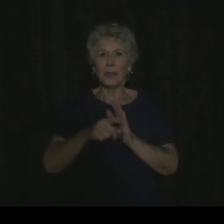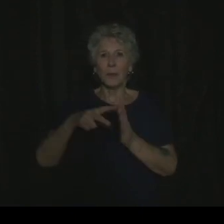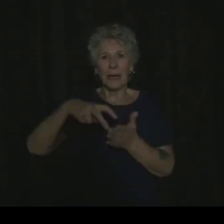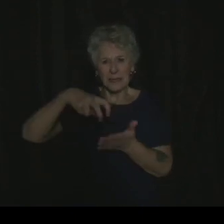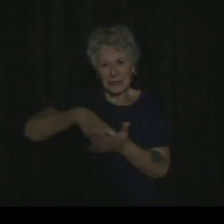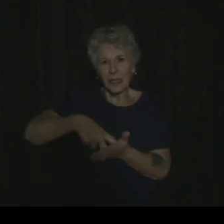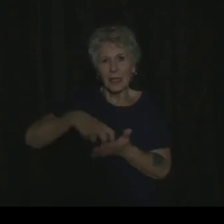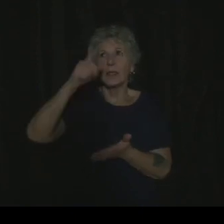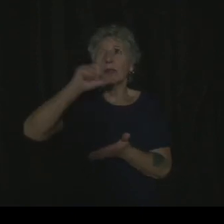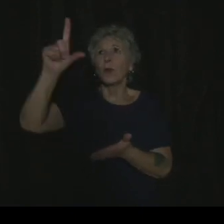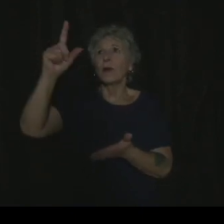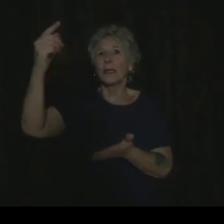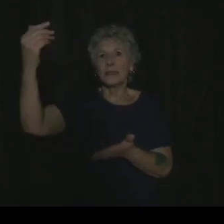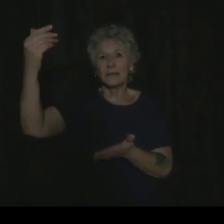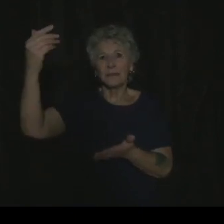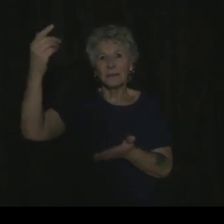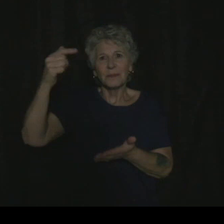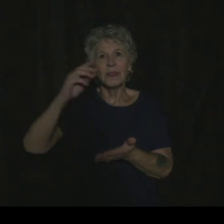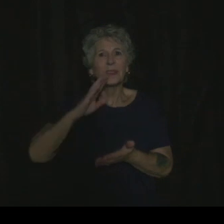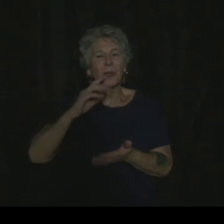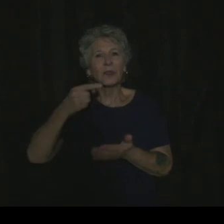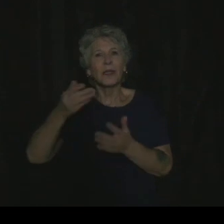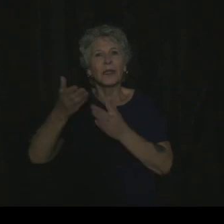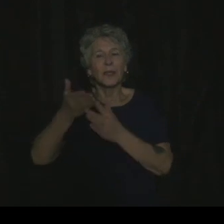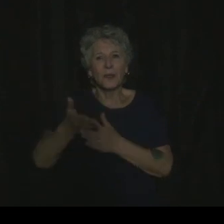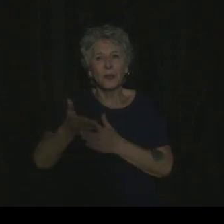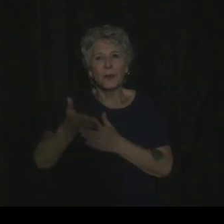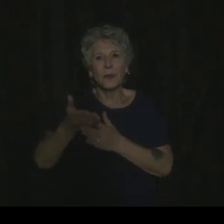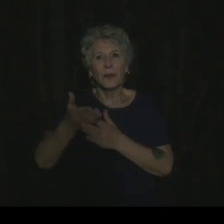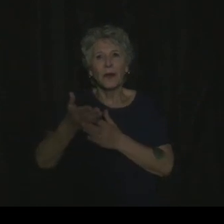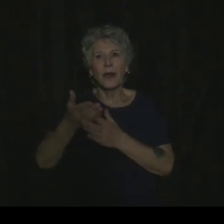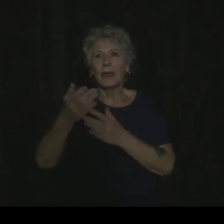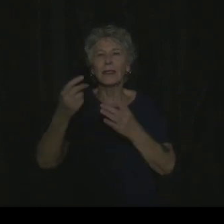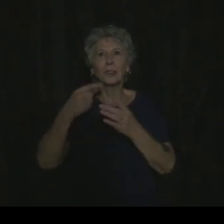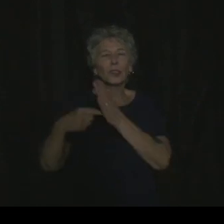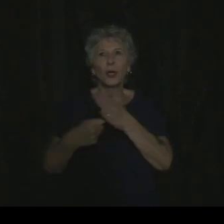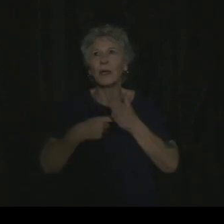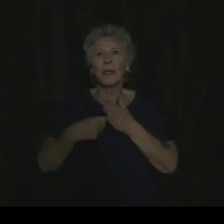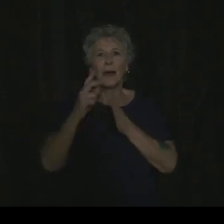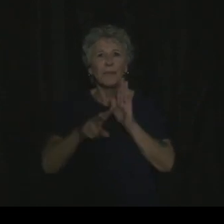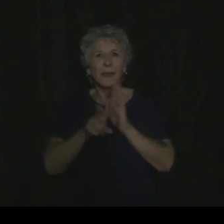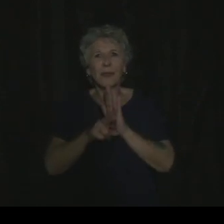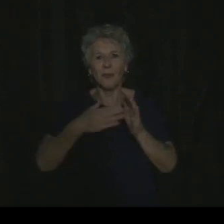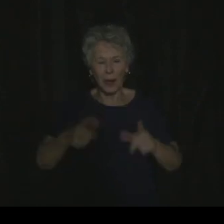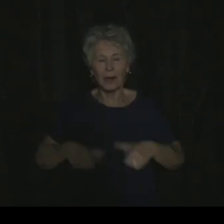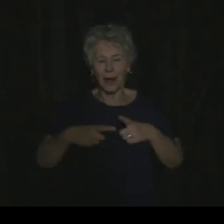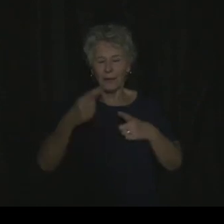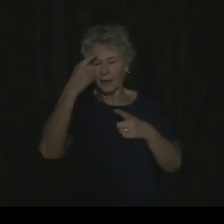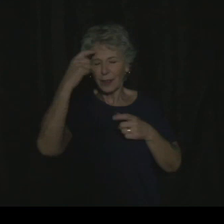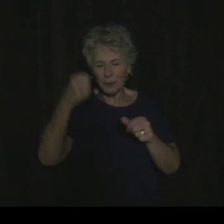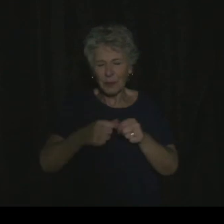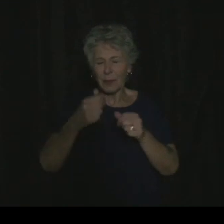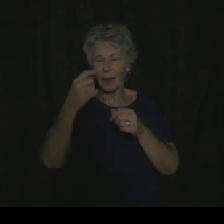was like the Lord spoke to me through playing back a video of my life. from the time I could